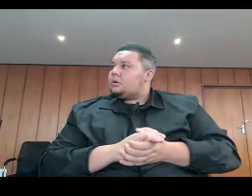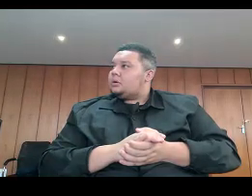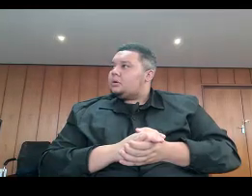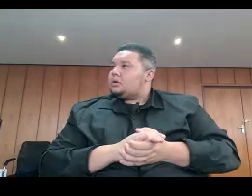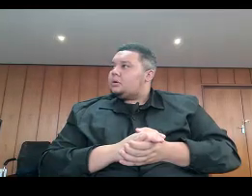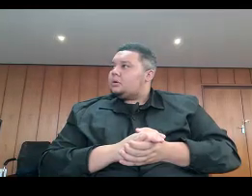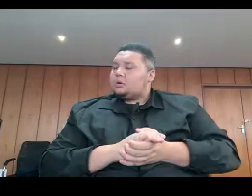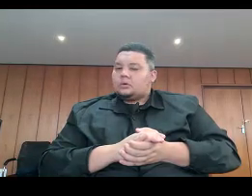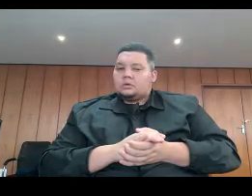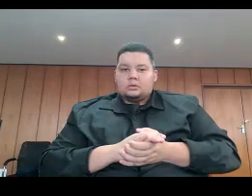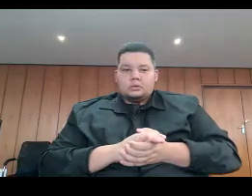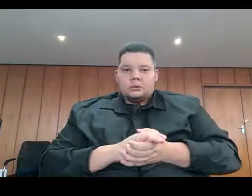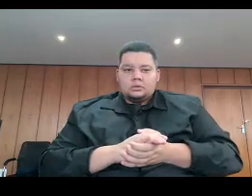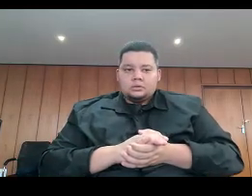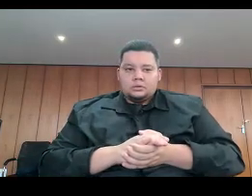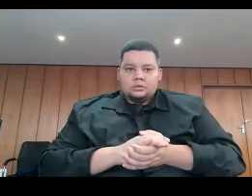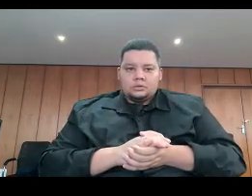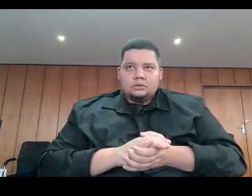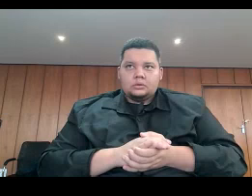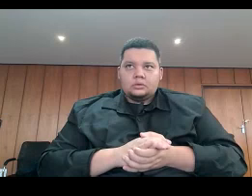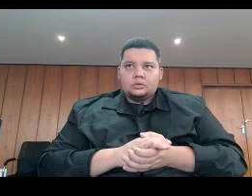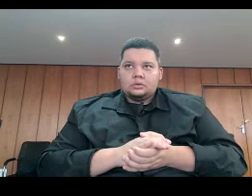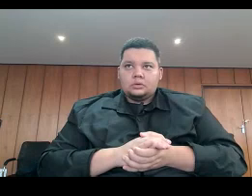You can unmute. Yeah.